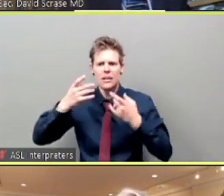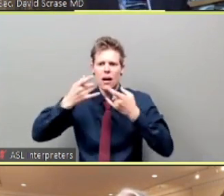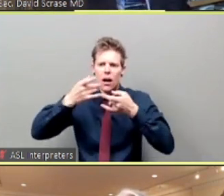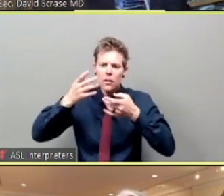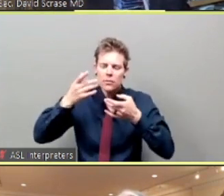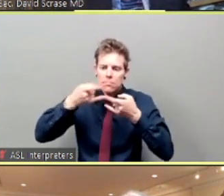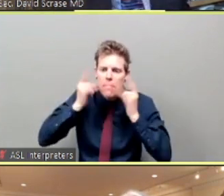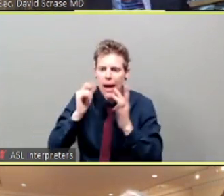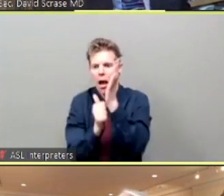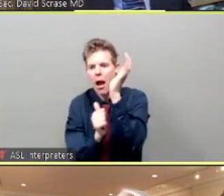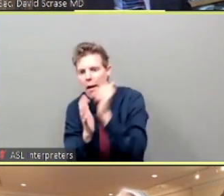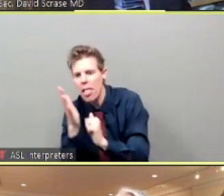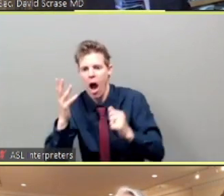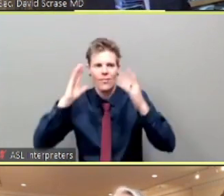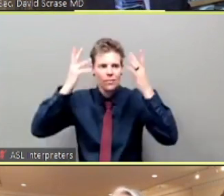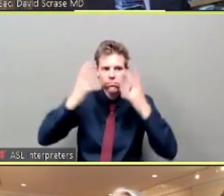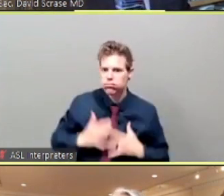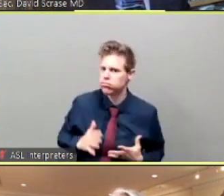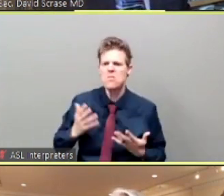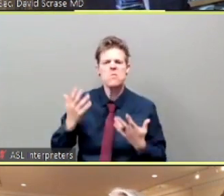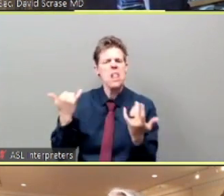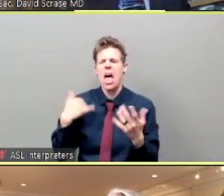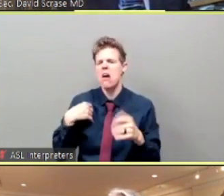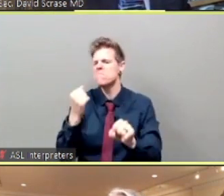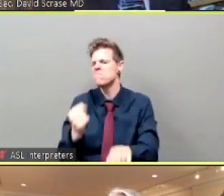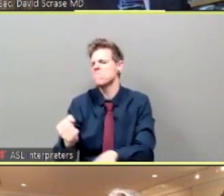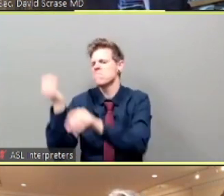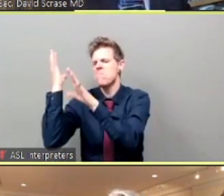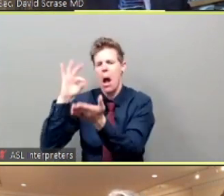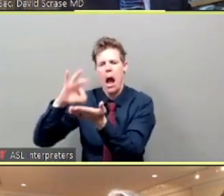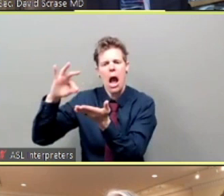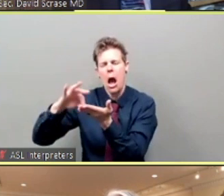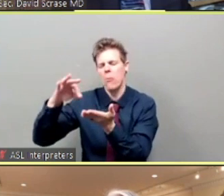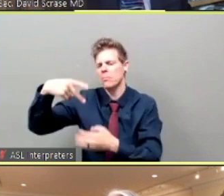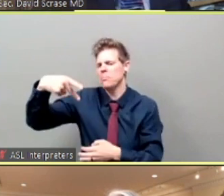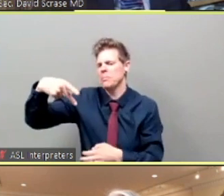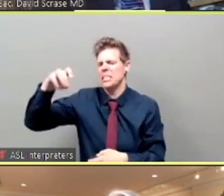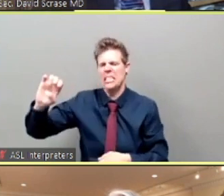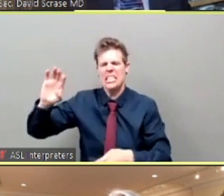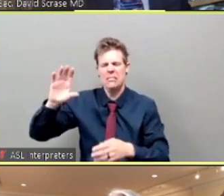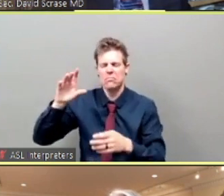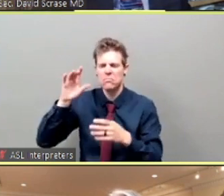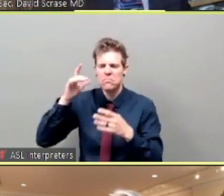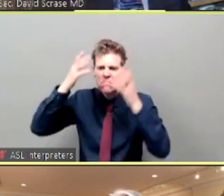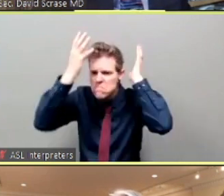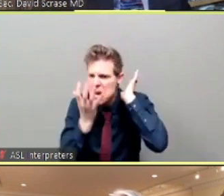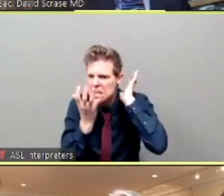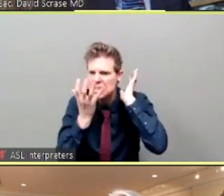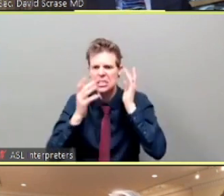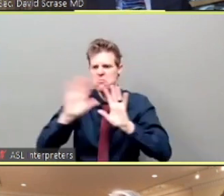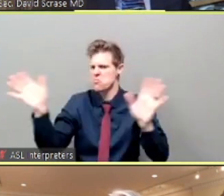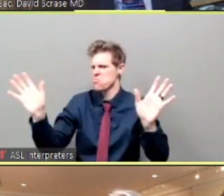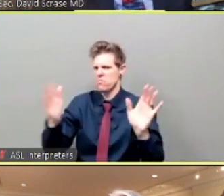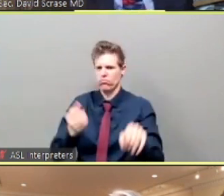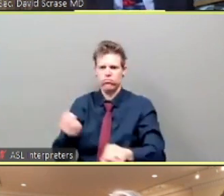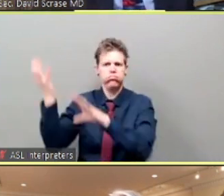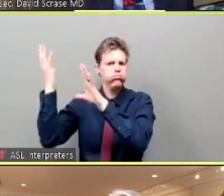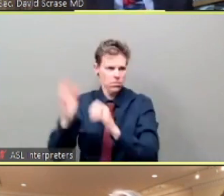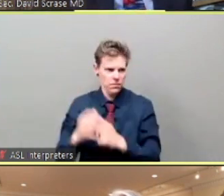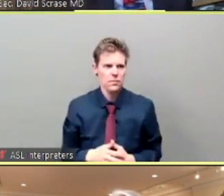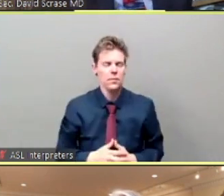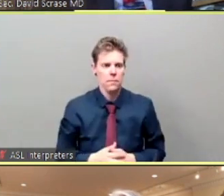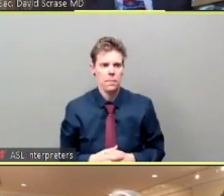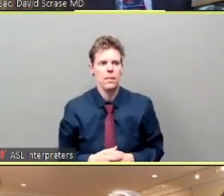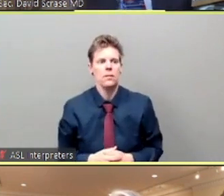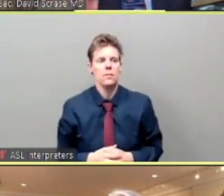that hook for having to do that continuous reporting to the state. There's still some federal requirements they'll keep, but the key ones